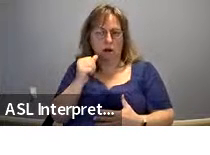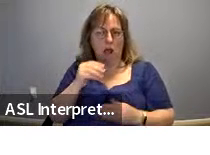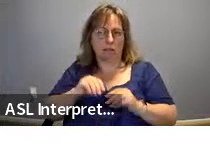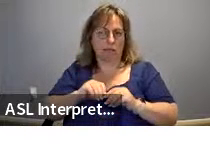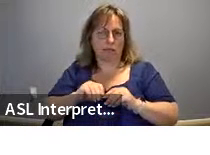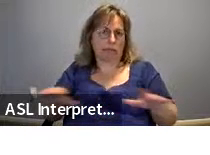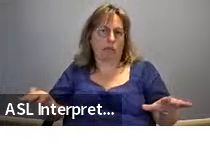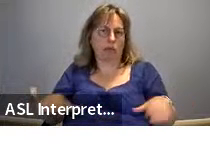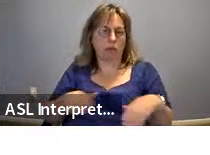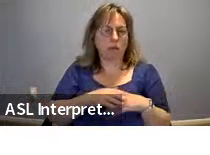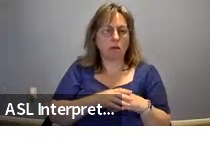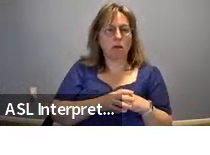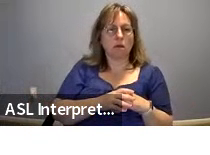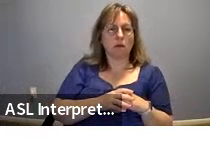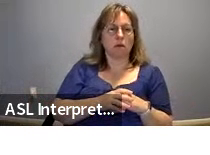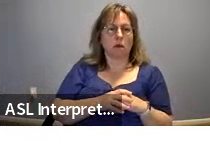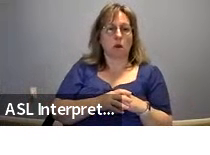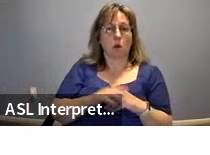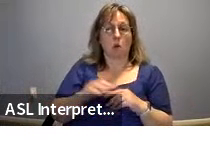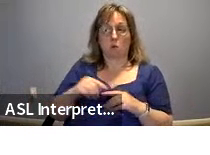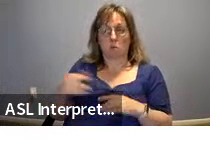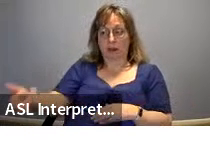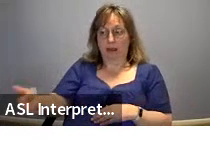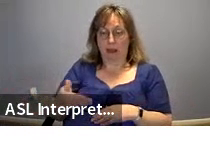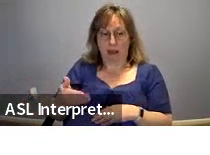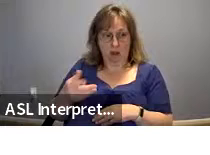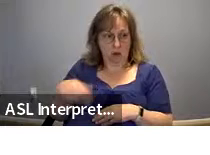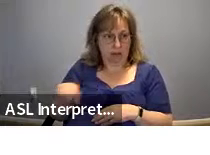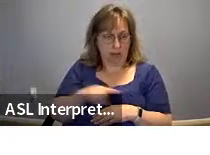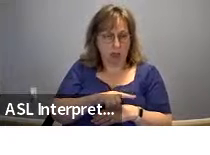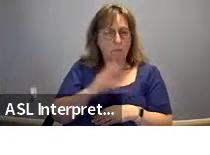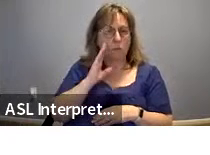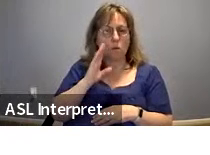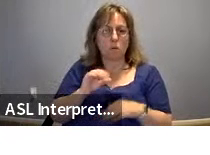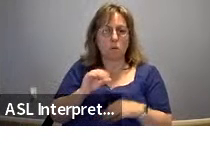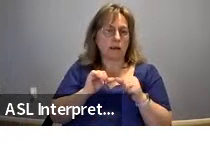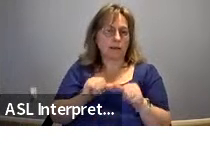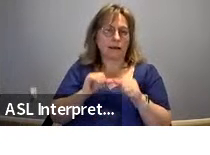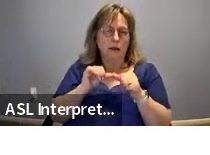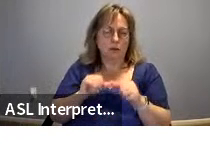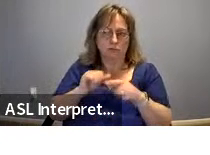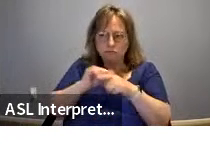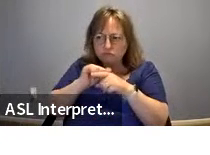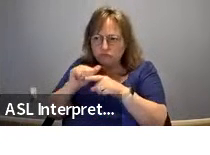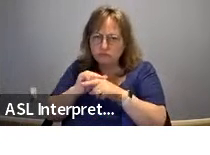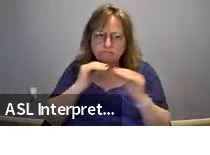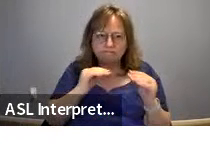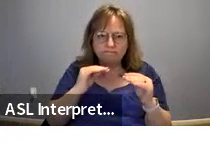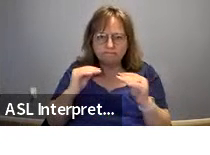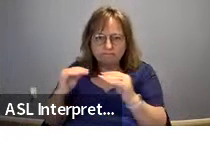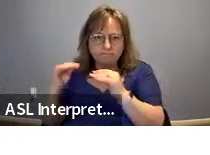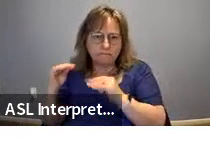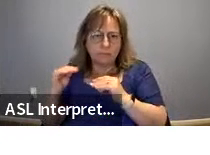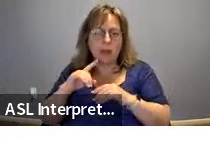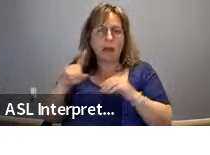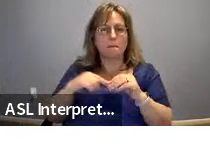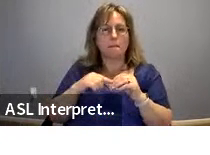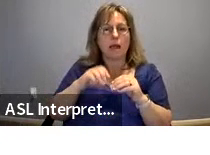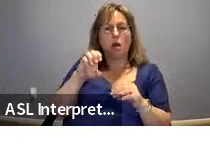Once we have those folks on board, we will continually train them in